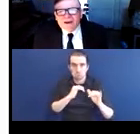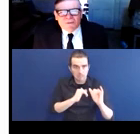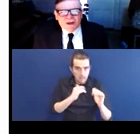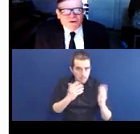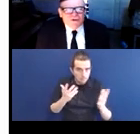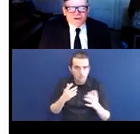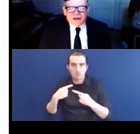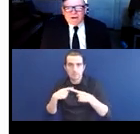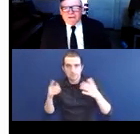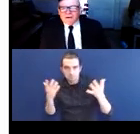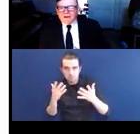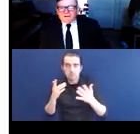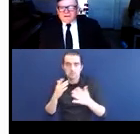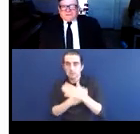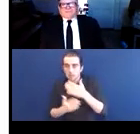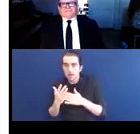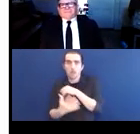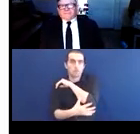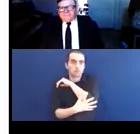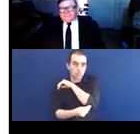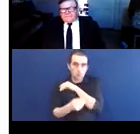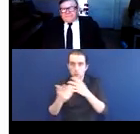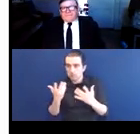I'll give you a minute or 2 to come up with your answers.